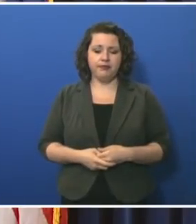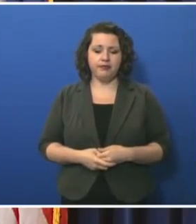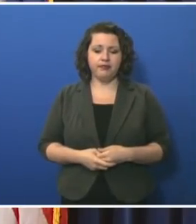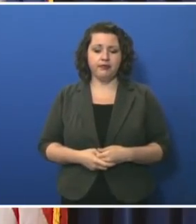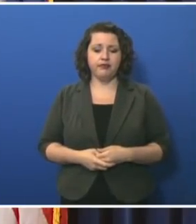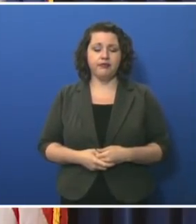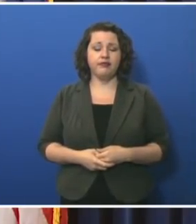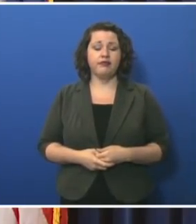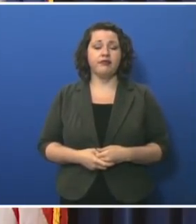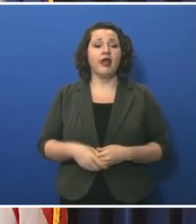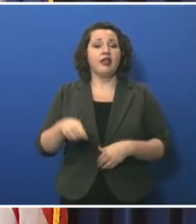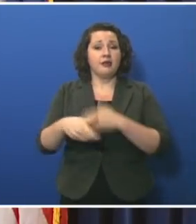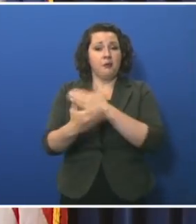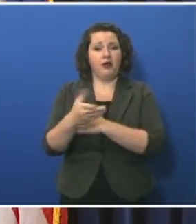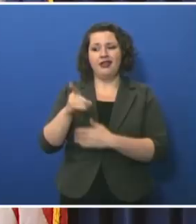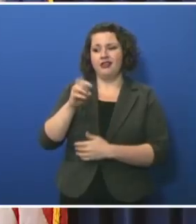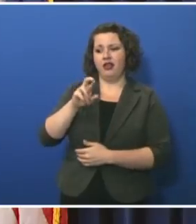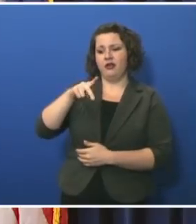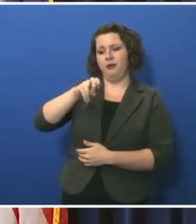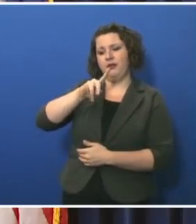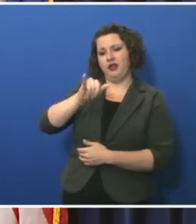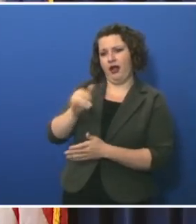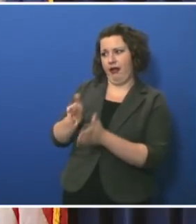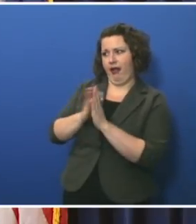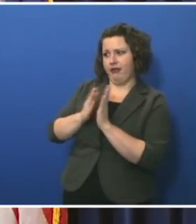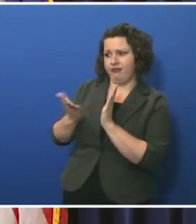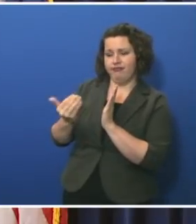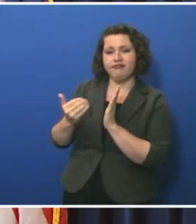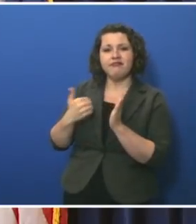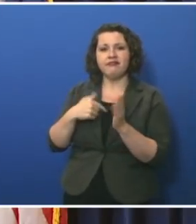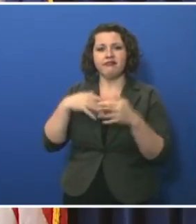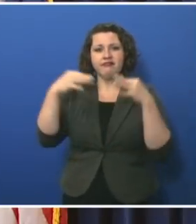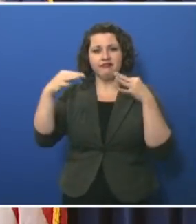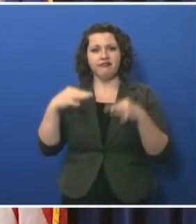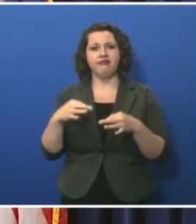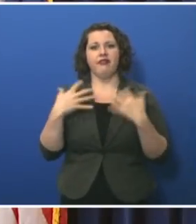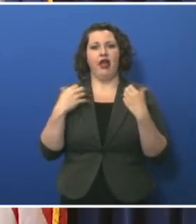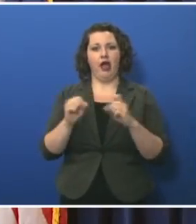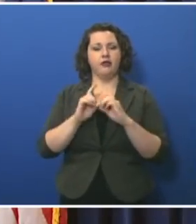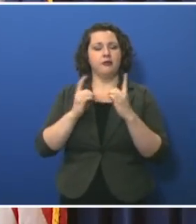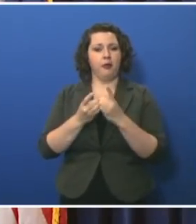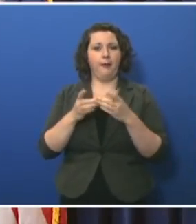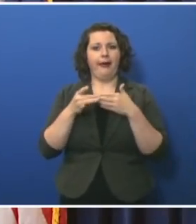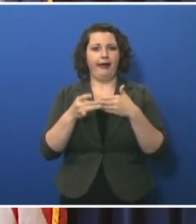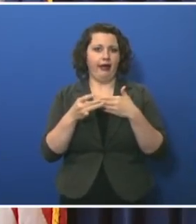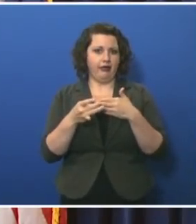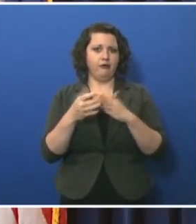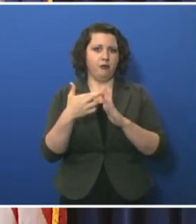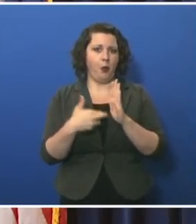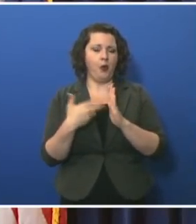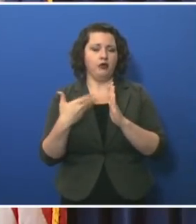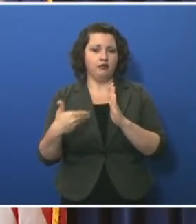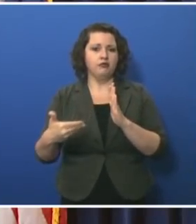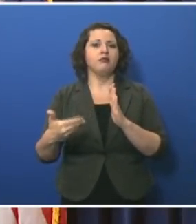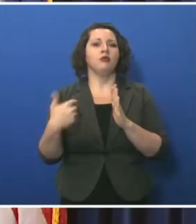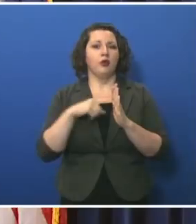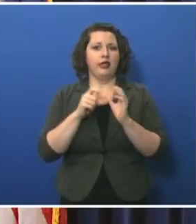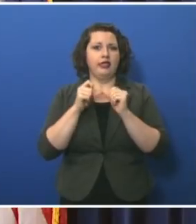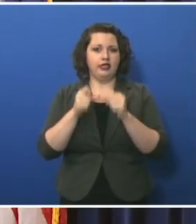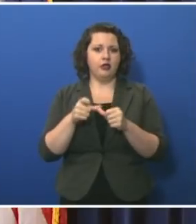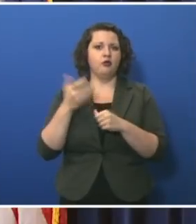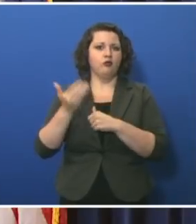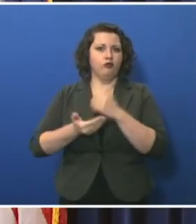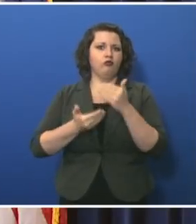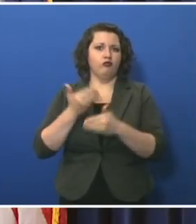This morning, I've asked Dr. Badati to talk about the ongoing guidance from the Department of Public Health as we continue progressing through